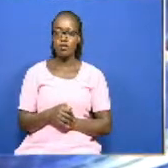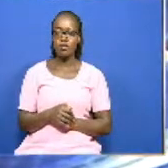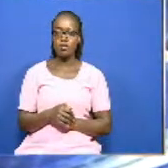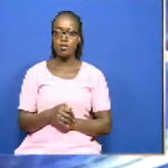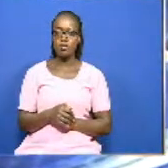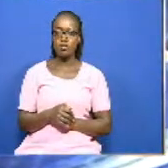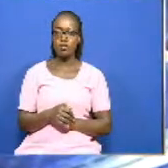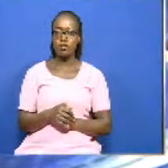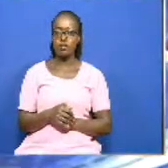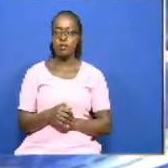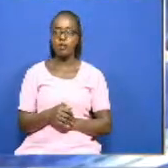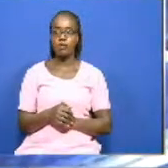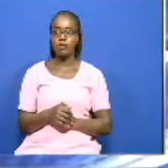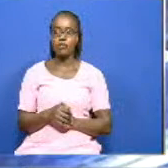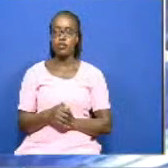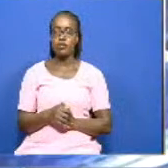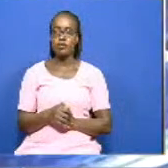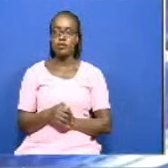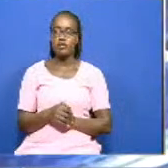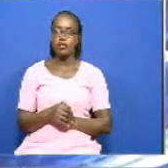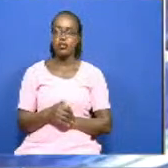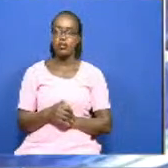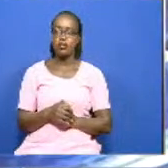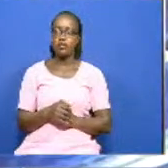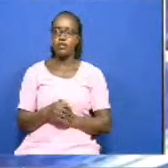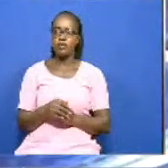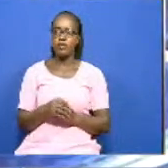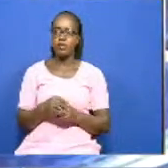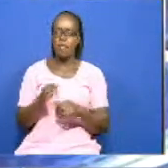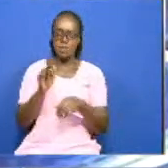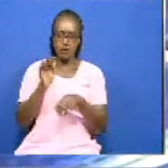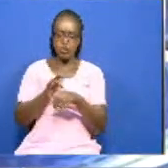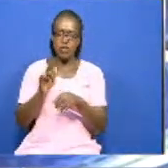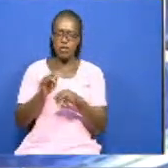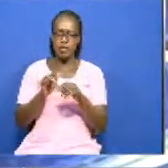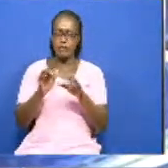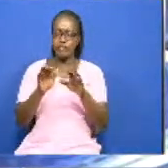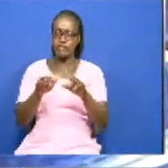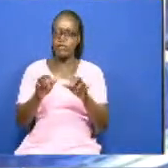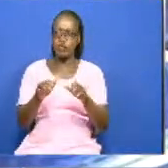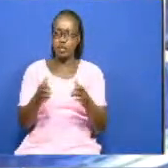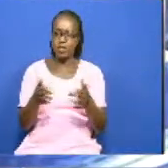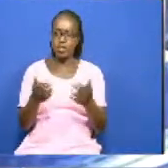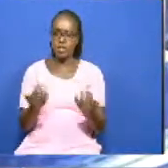Now moving on, bee farmers in the country have been urged to join